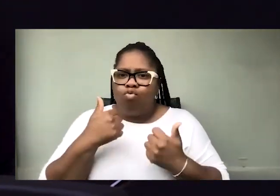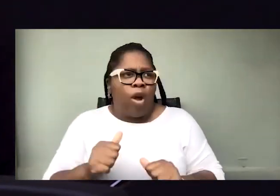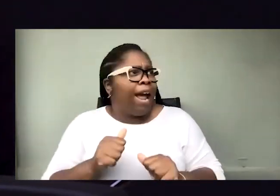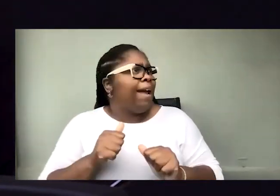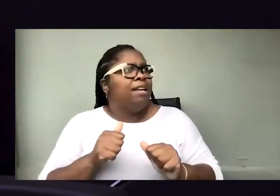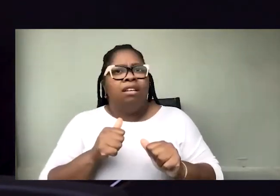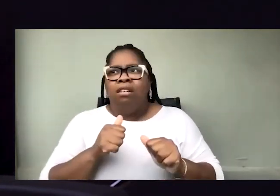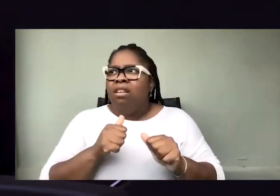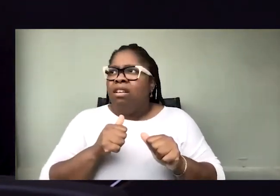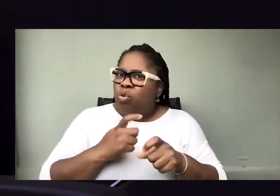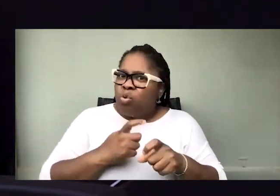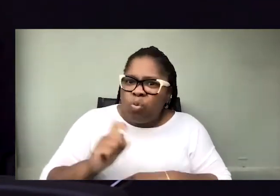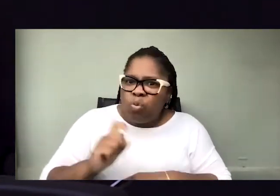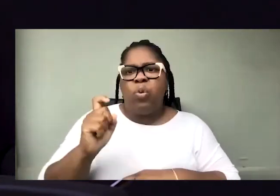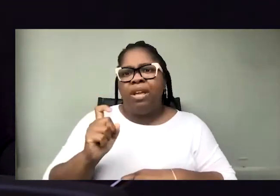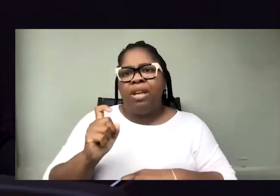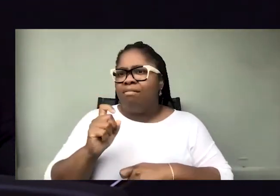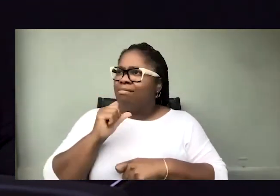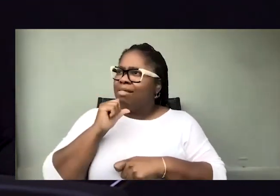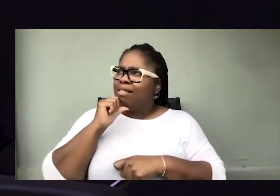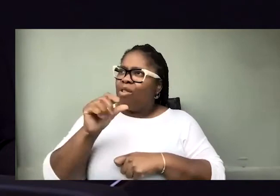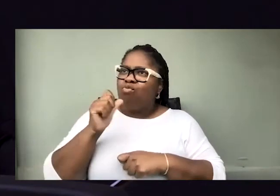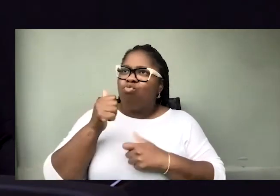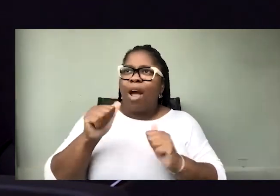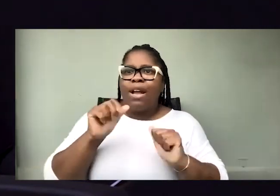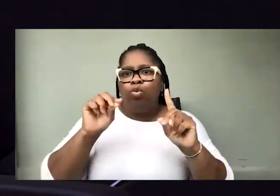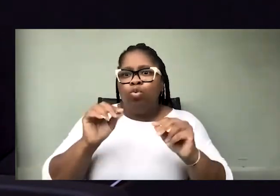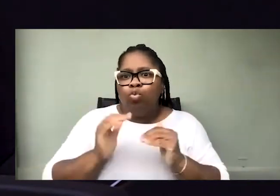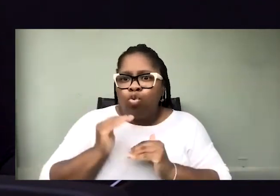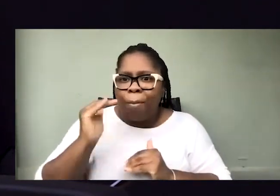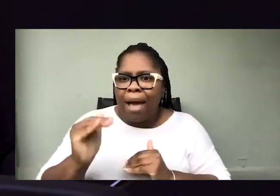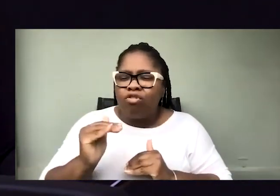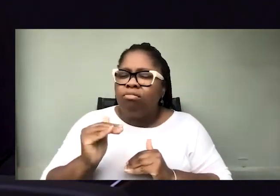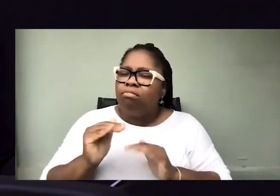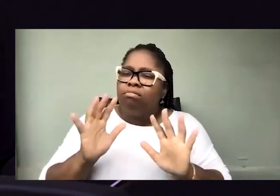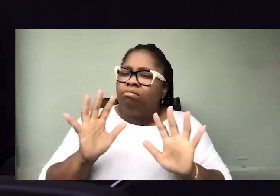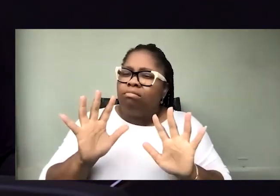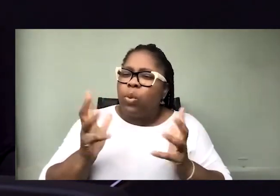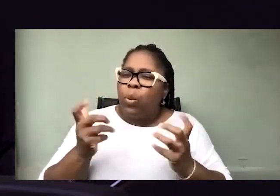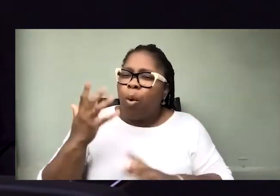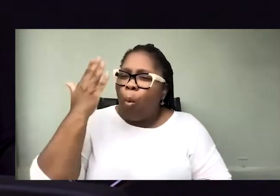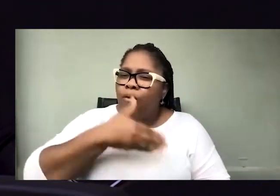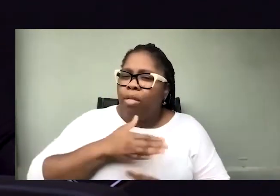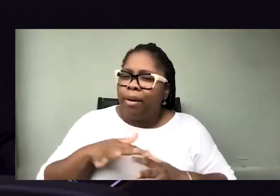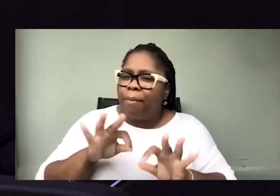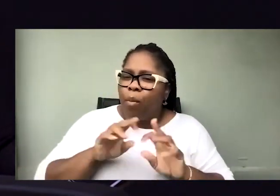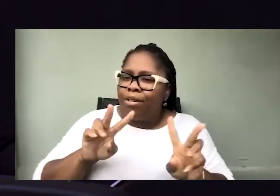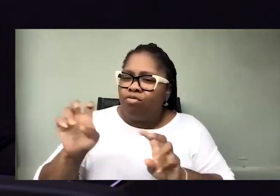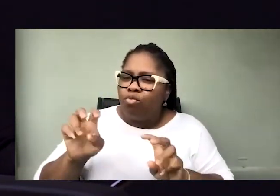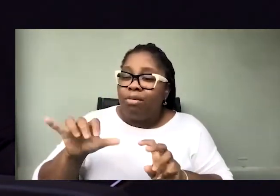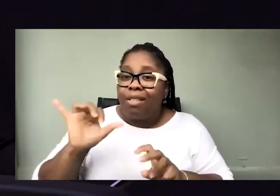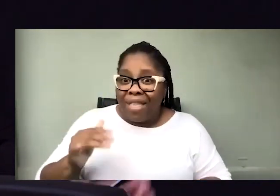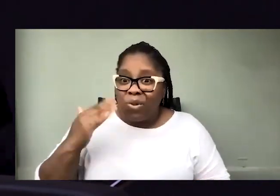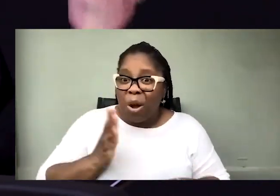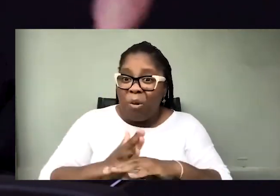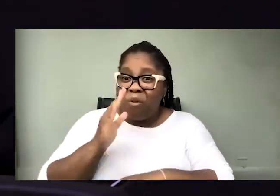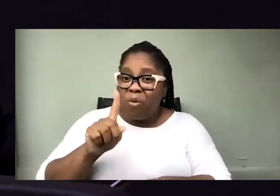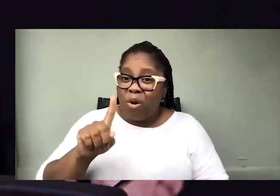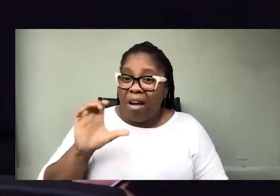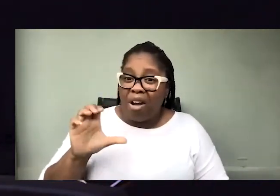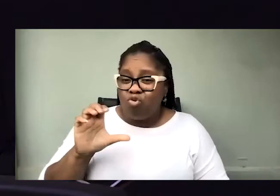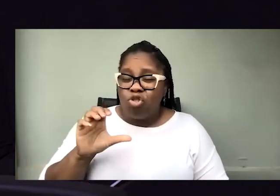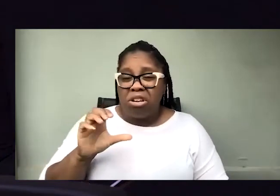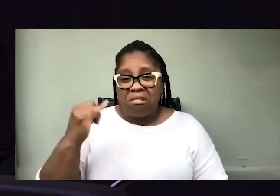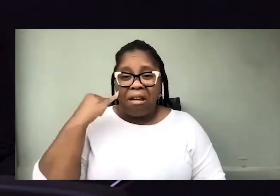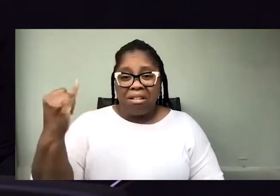aren't overlooked. I think those 5 bold goals are great. And I think that's why you see there's over 100 different initiatives in there, because there's